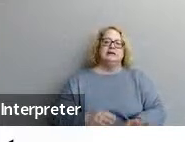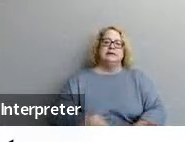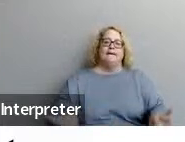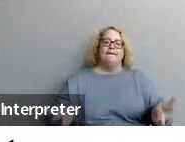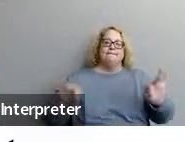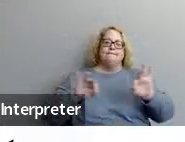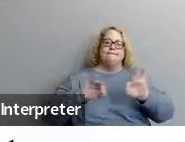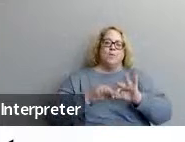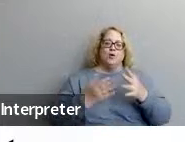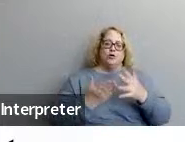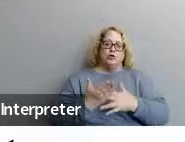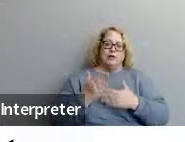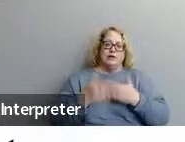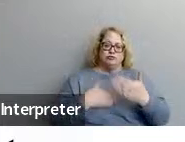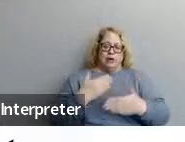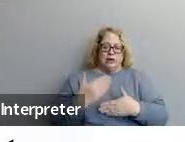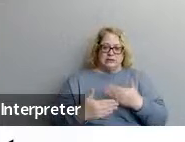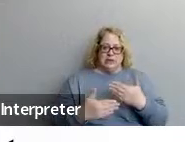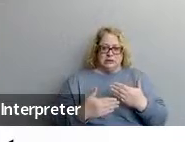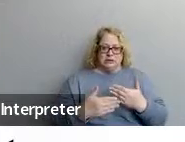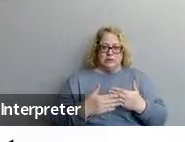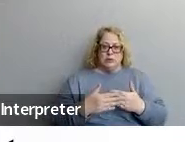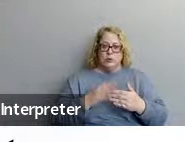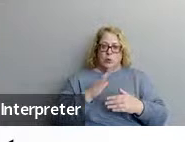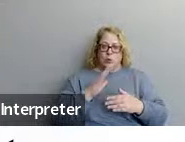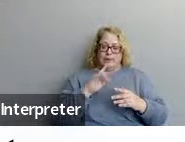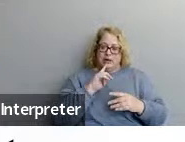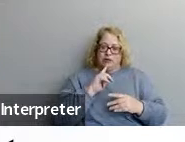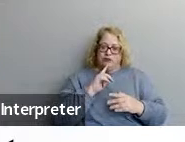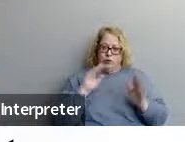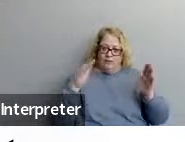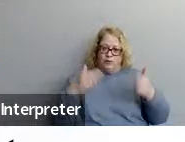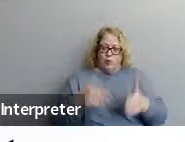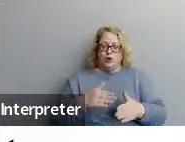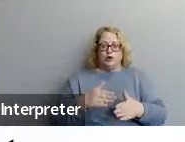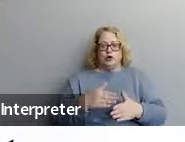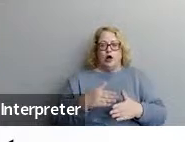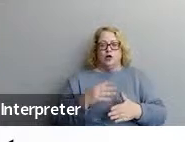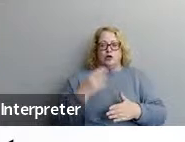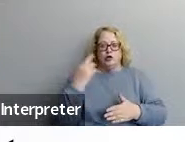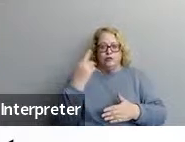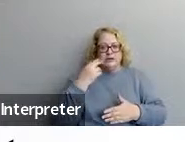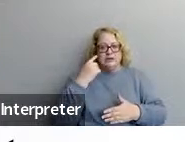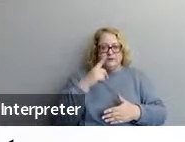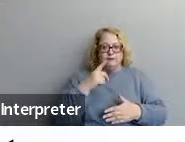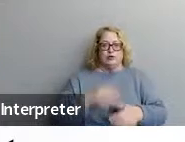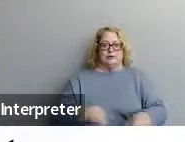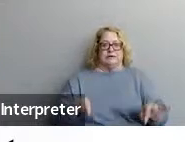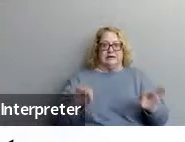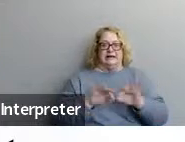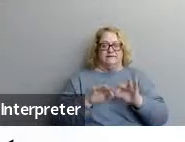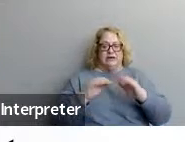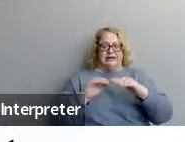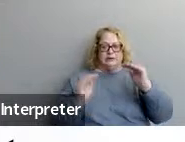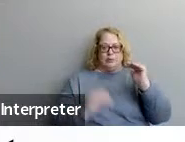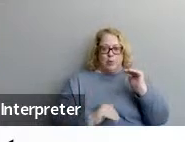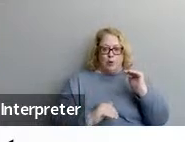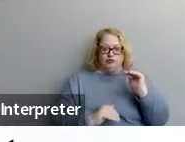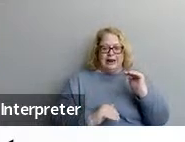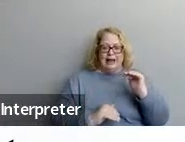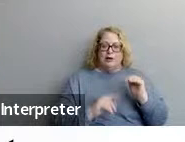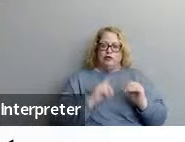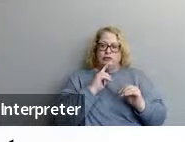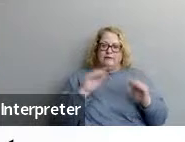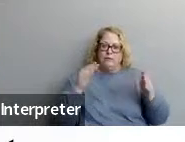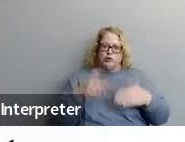this process that we address those factors that contribute to significant disproportionality and really focusing in on